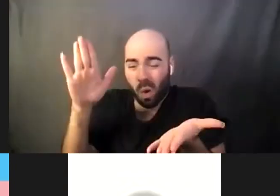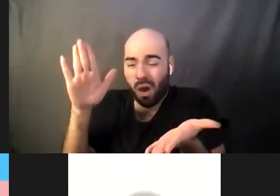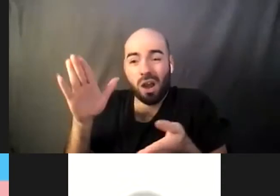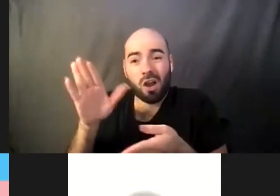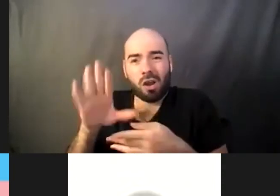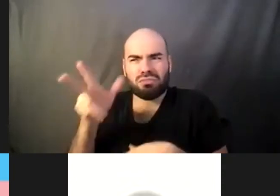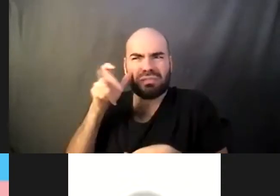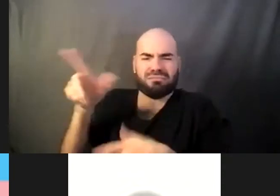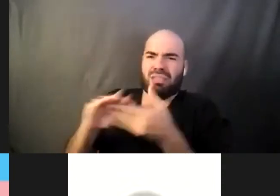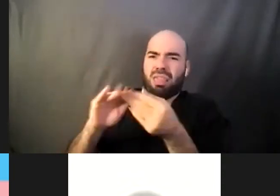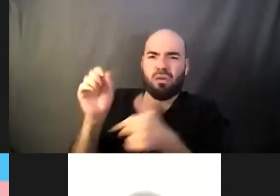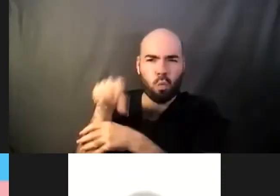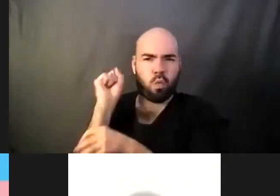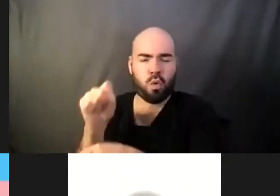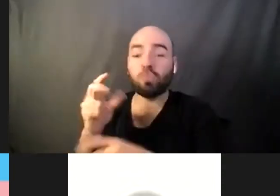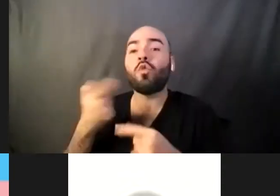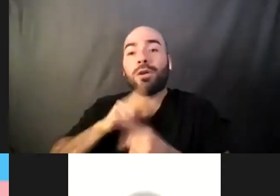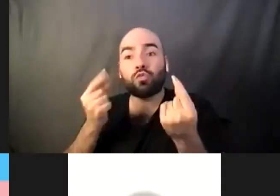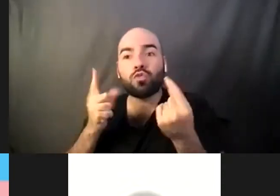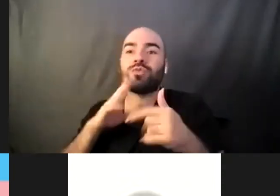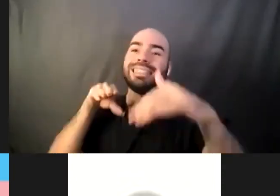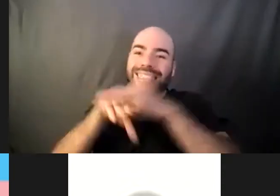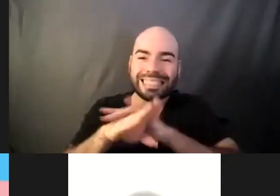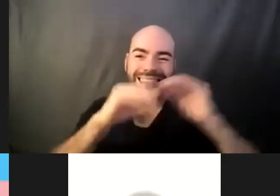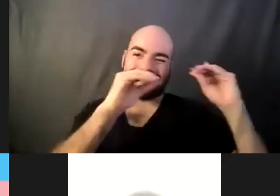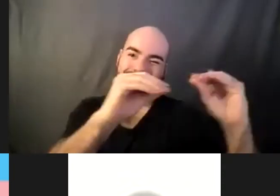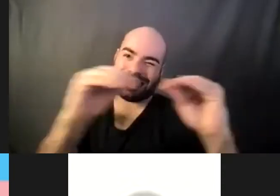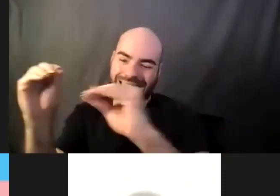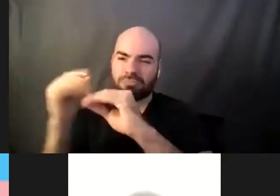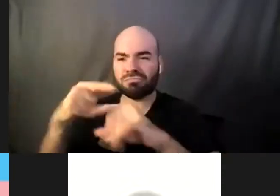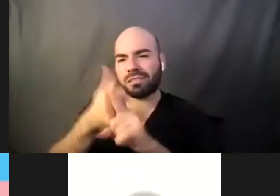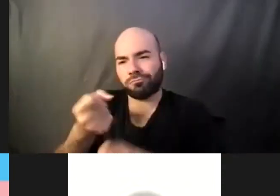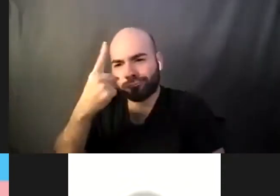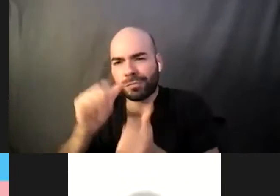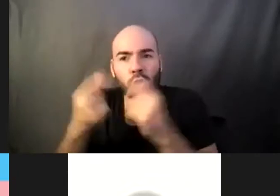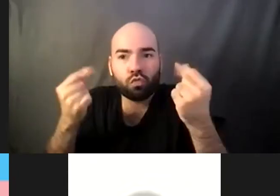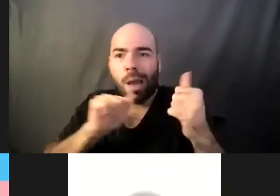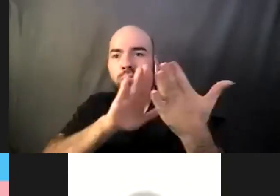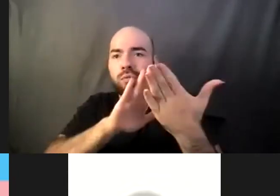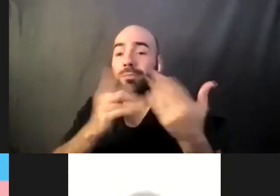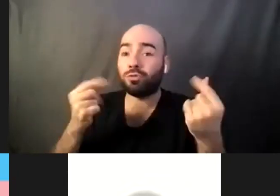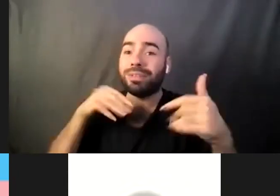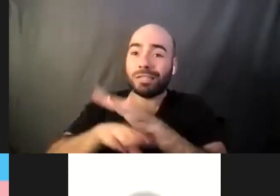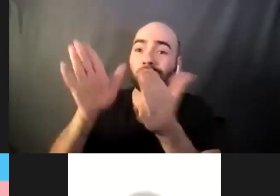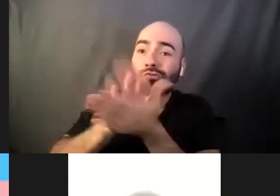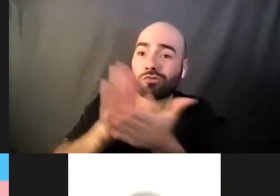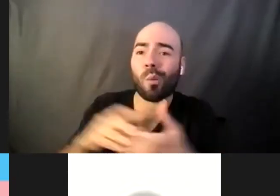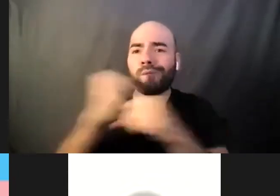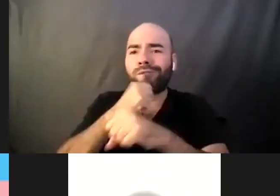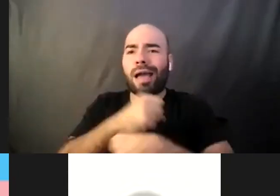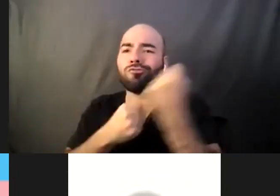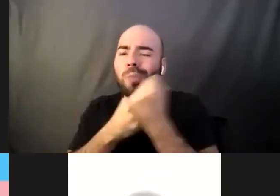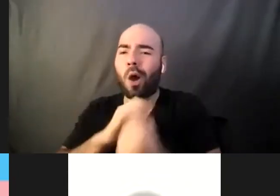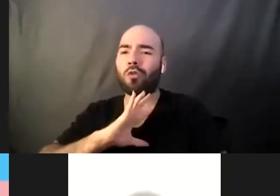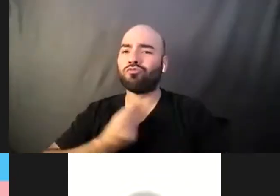resource to provide that that education and that advocacy. So I'll go into schools and I'll fight for trans kids. You know, if there's something wrong with the bathrooms,